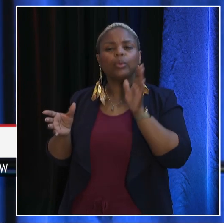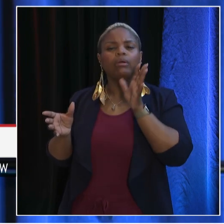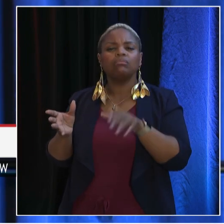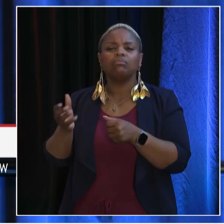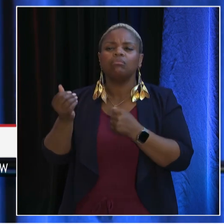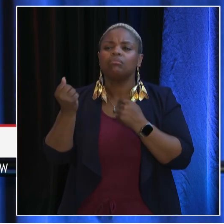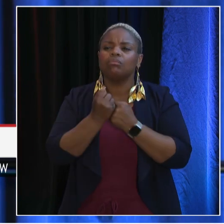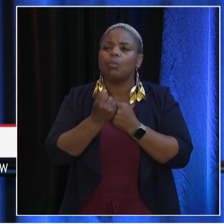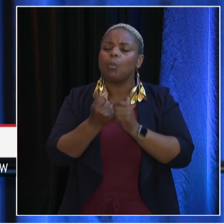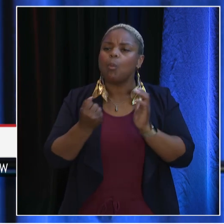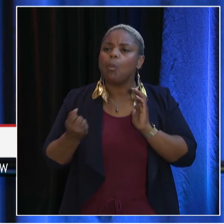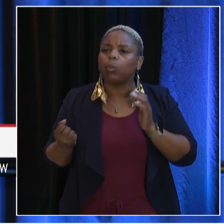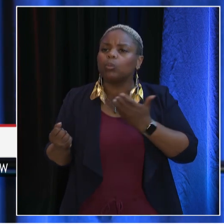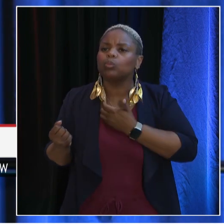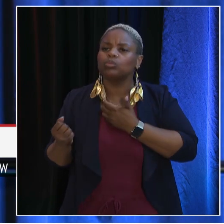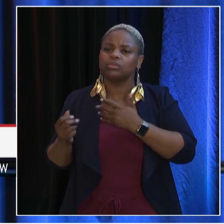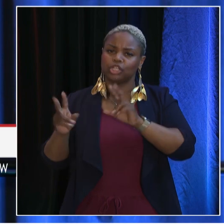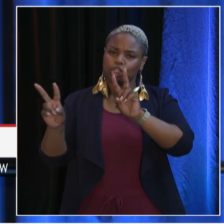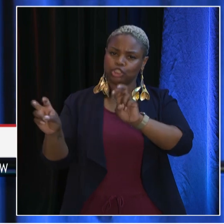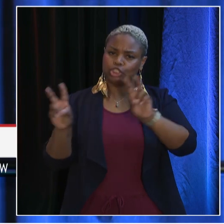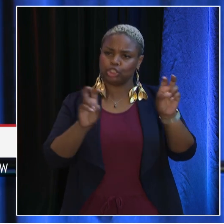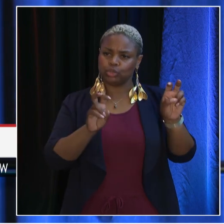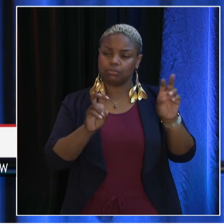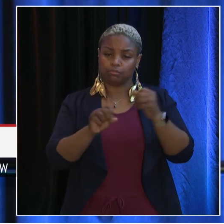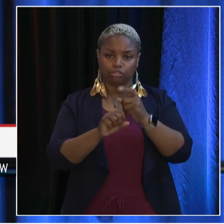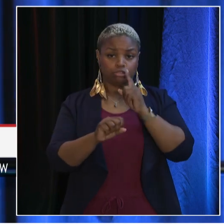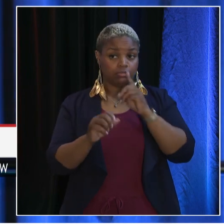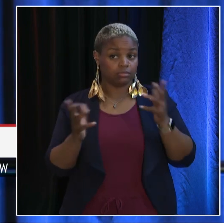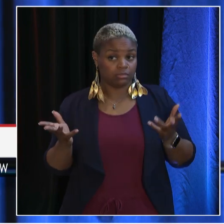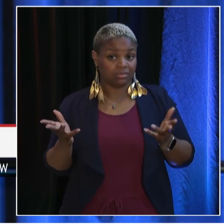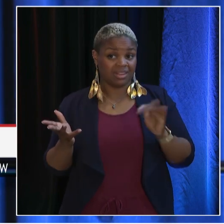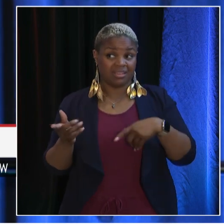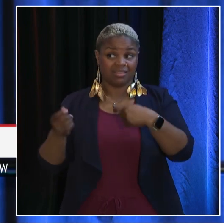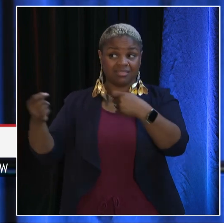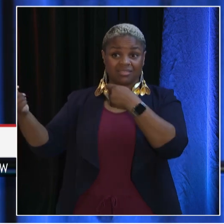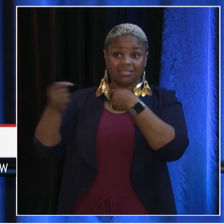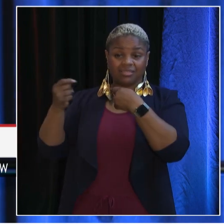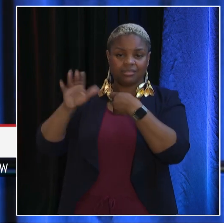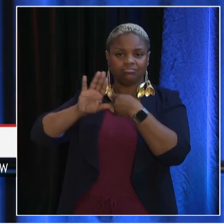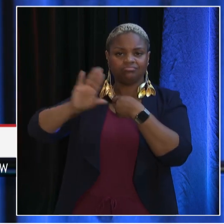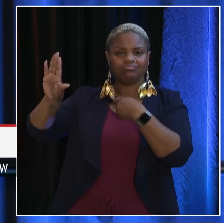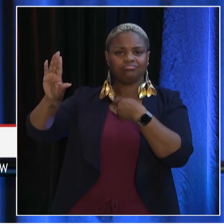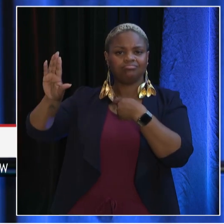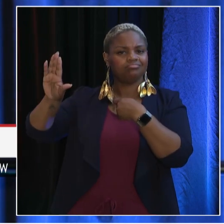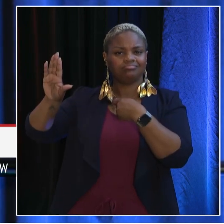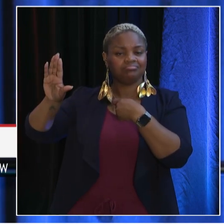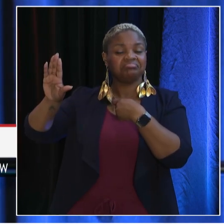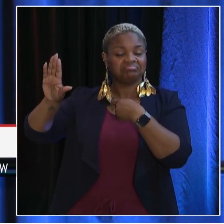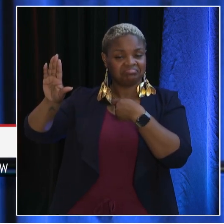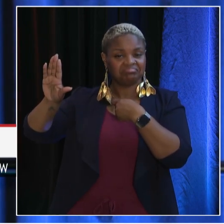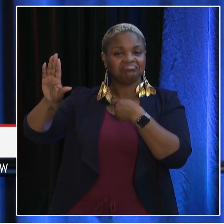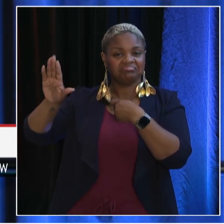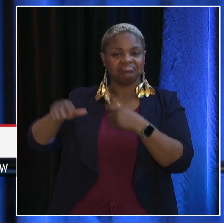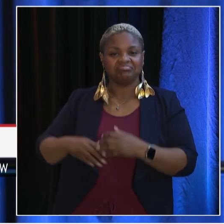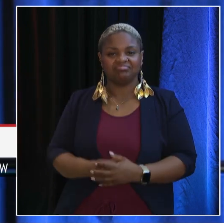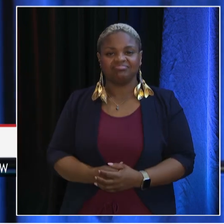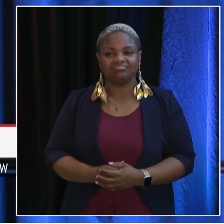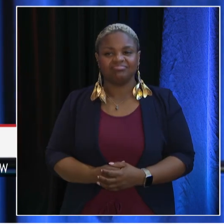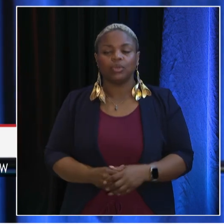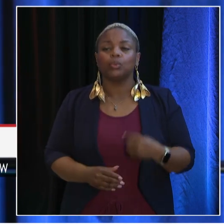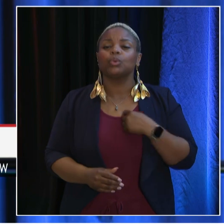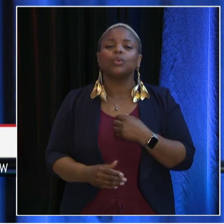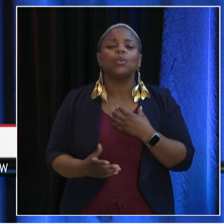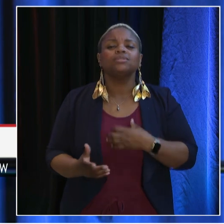especially focused on beating back interference from the Congress. We wish we could say that it